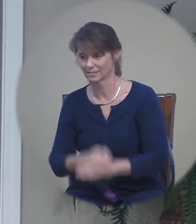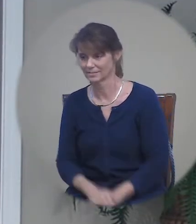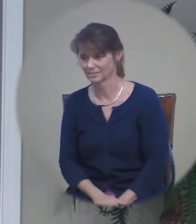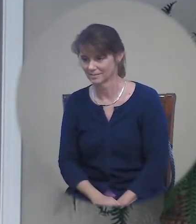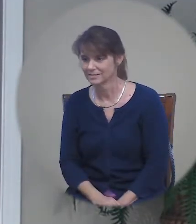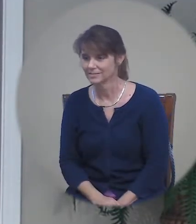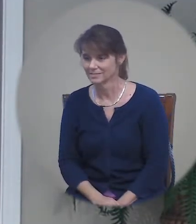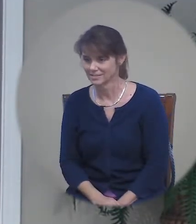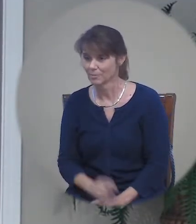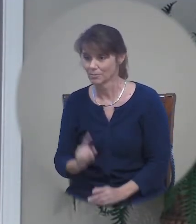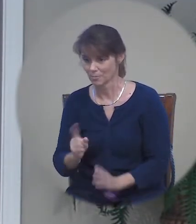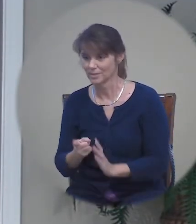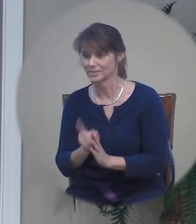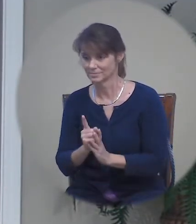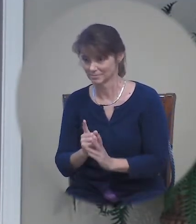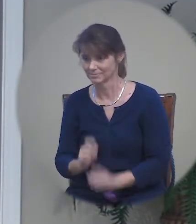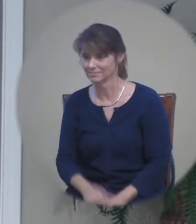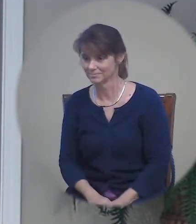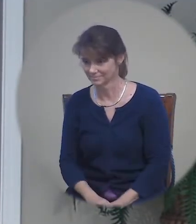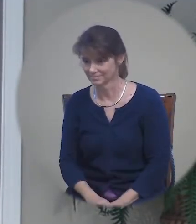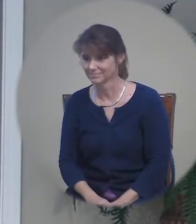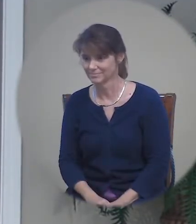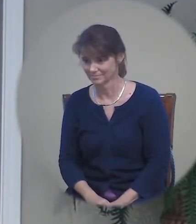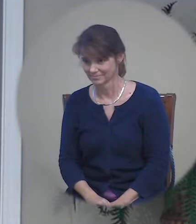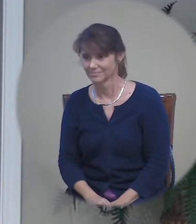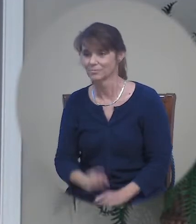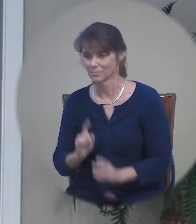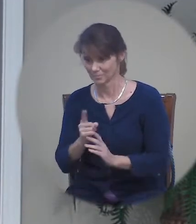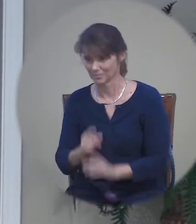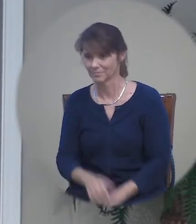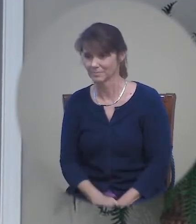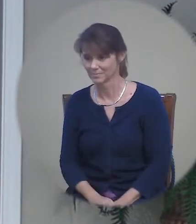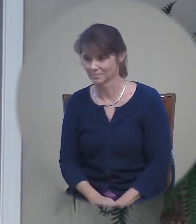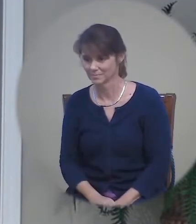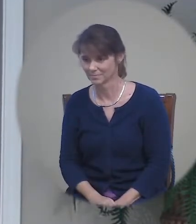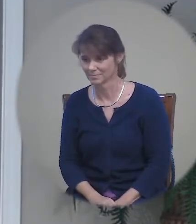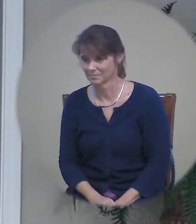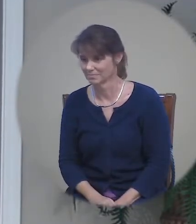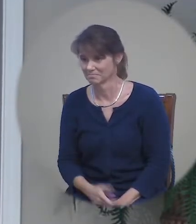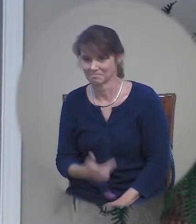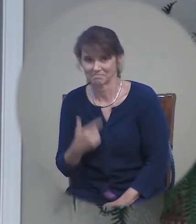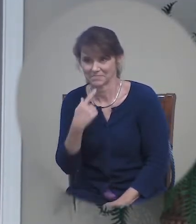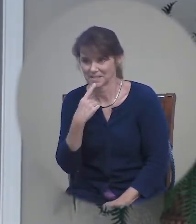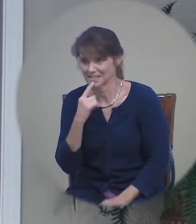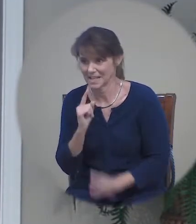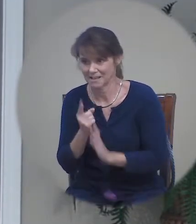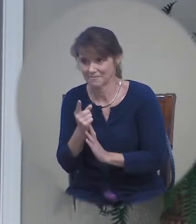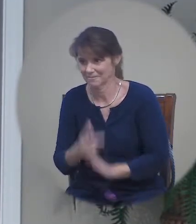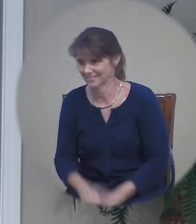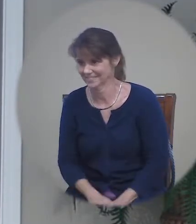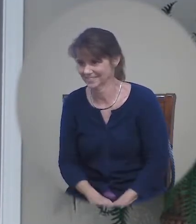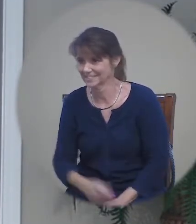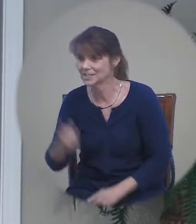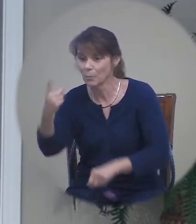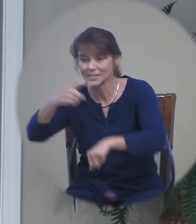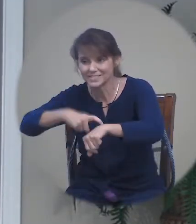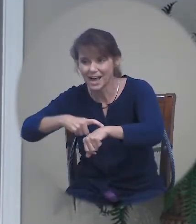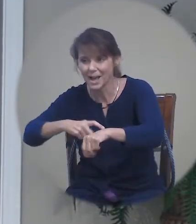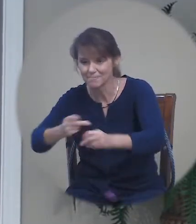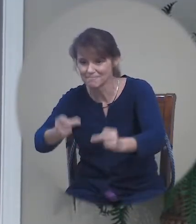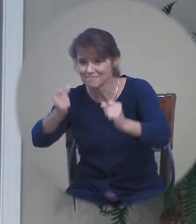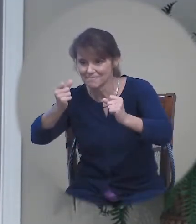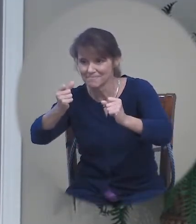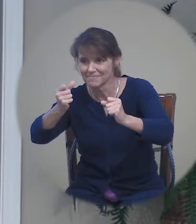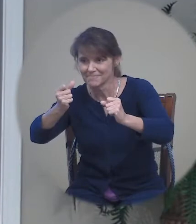source. It says that a plague of rats and mice came out and chewed through the bowstrings and the sandal straps